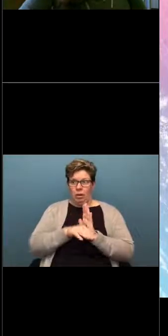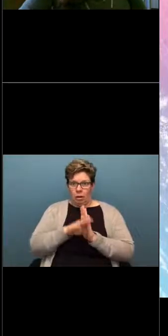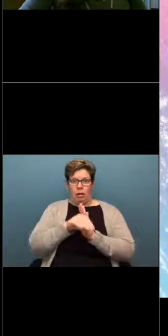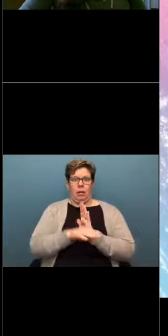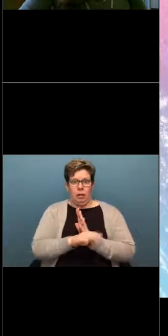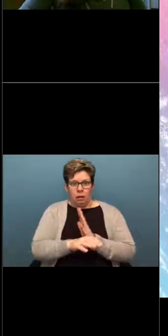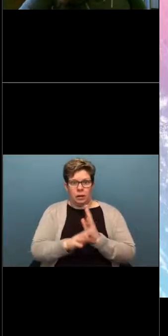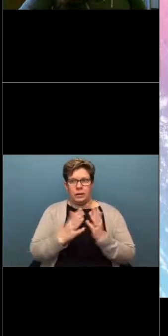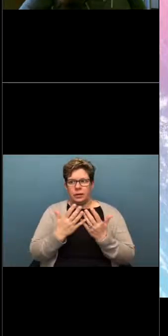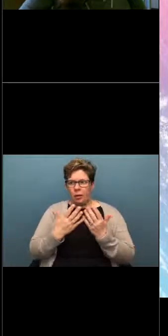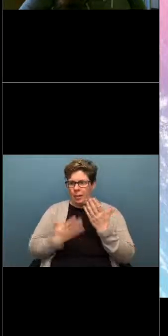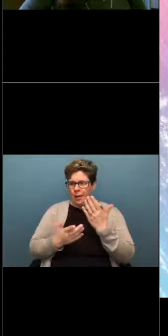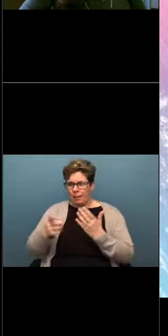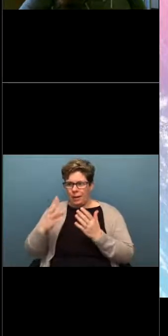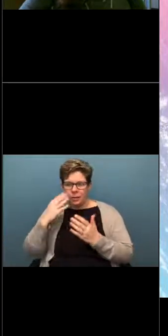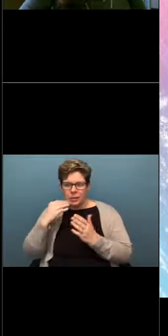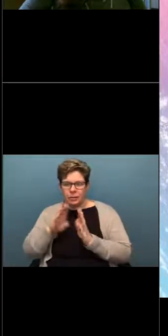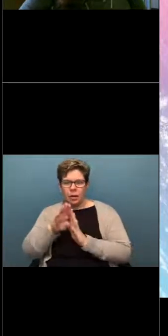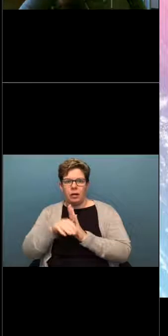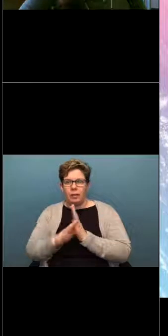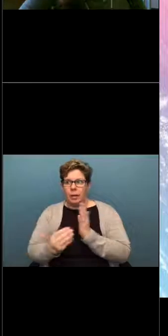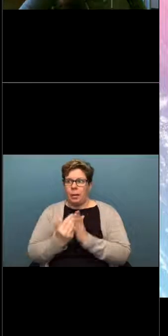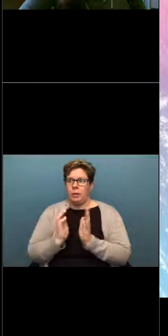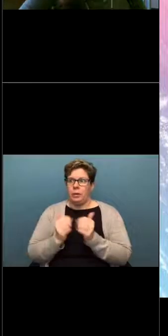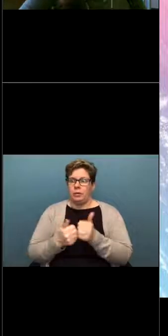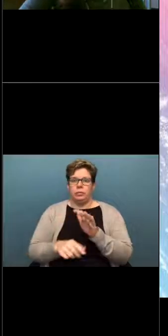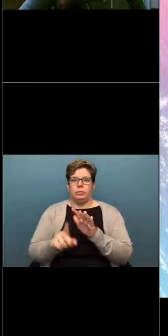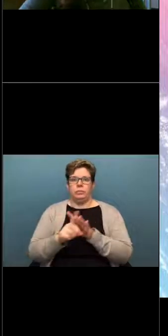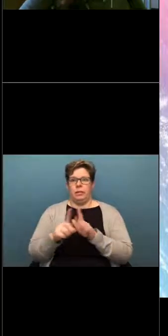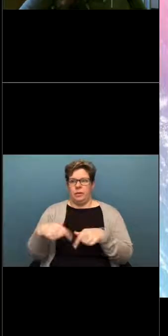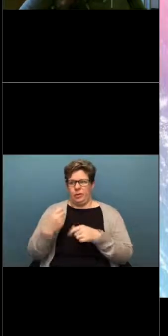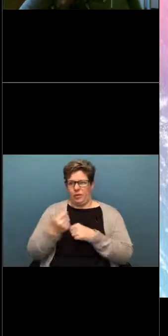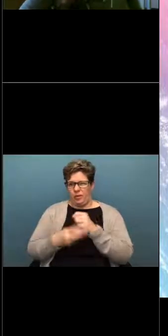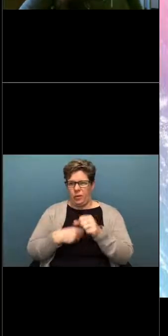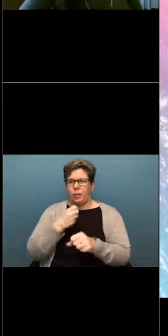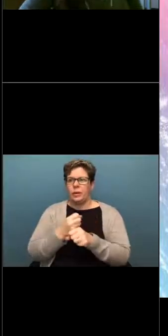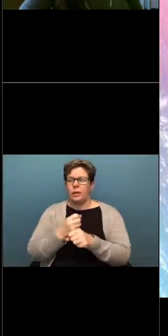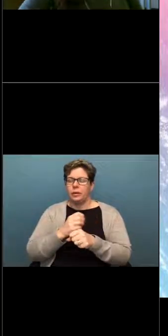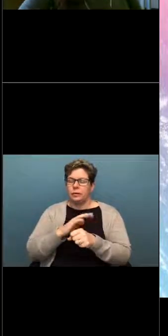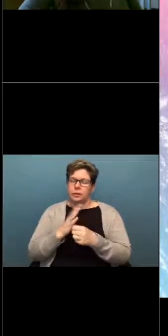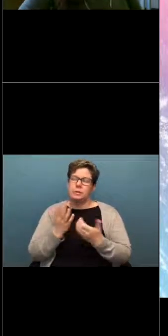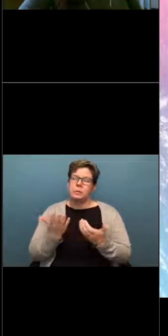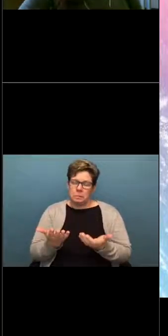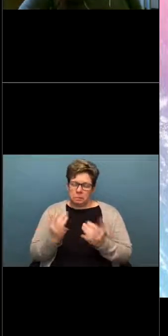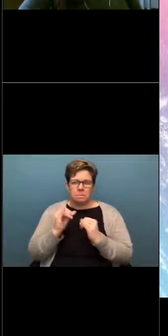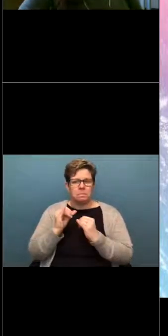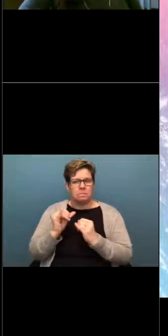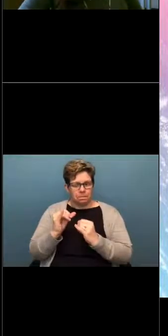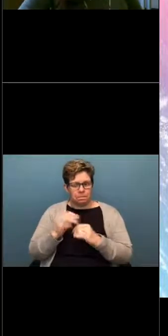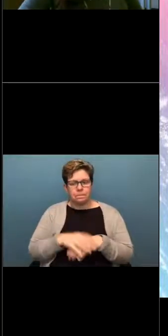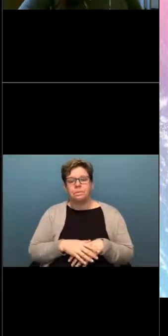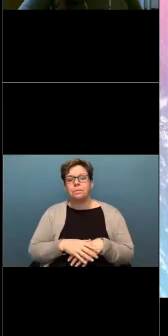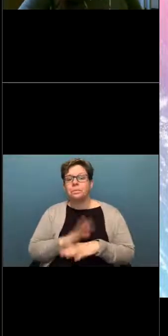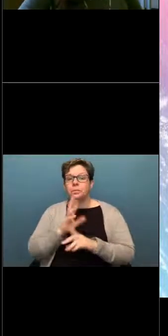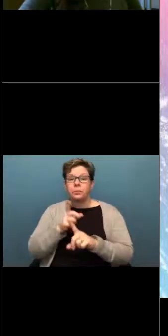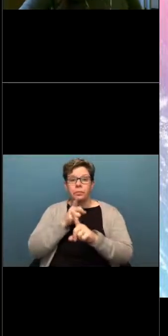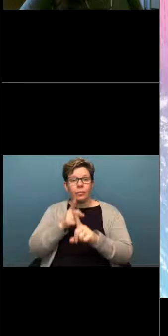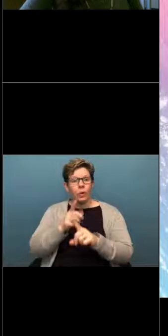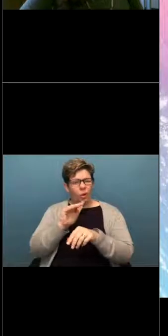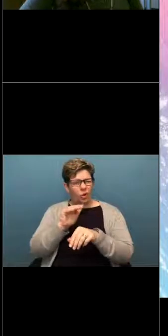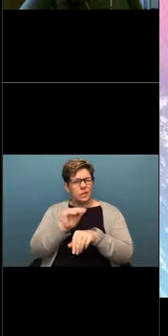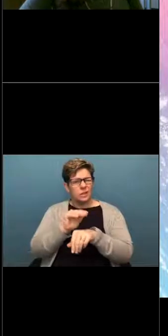to some of you having some new or additional challenges over the last couple of years. So to cover our goals this evening,